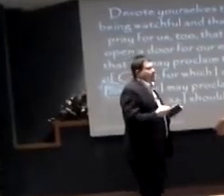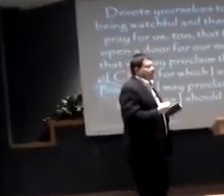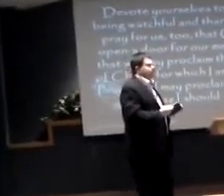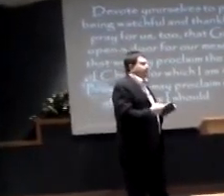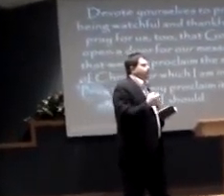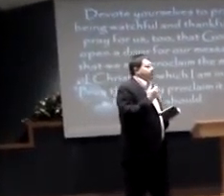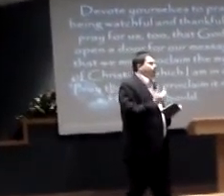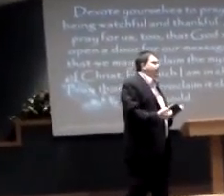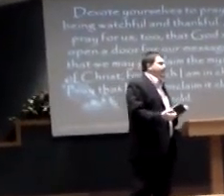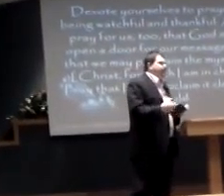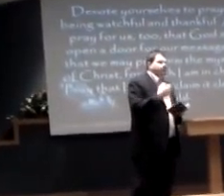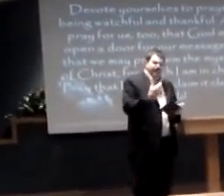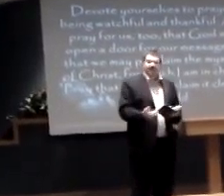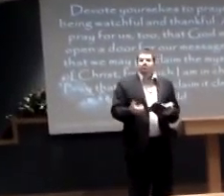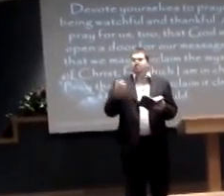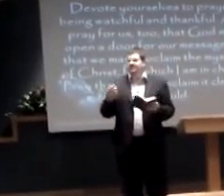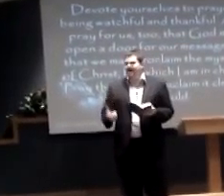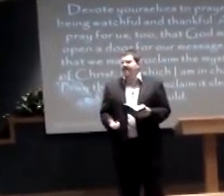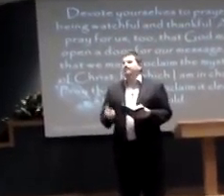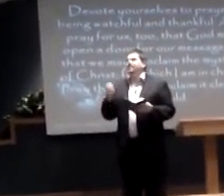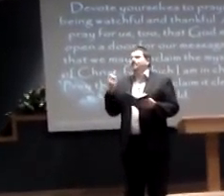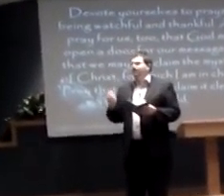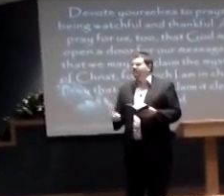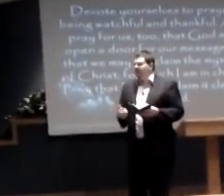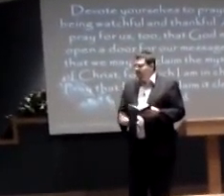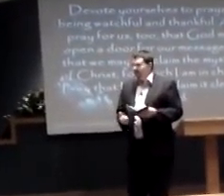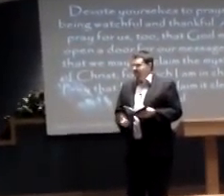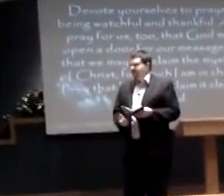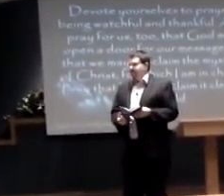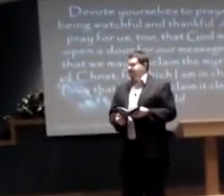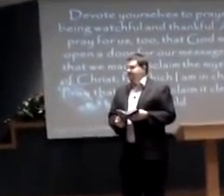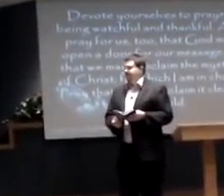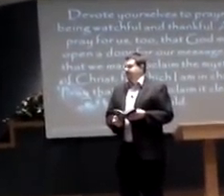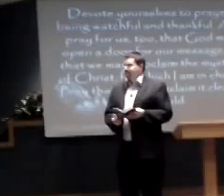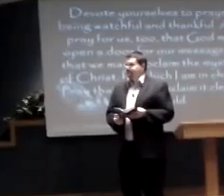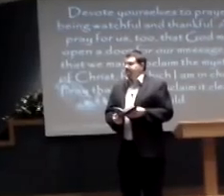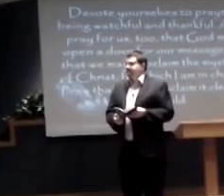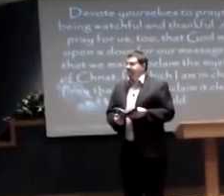by devoting ourselves to prayer changes the dynamic of conflict.